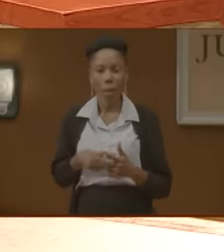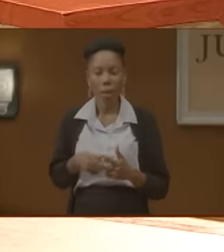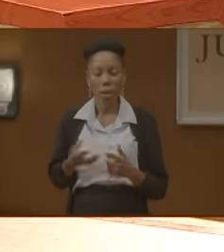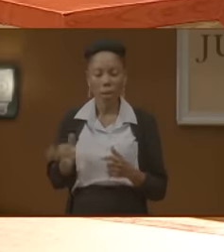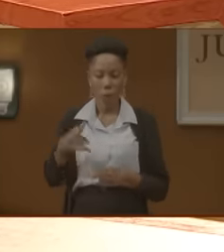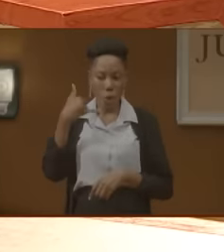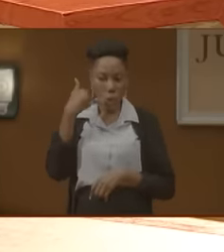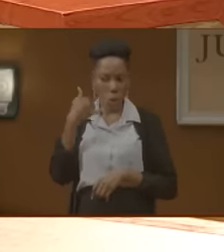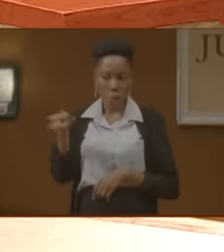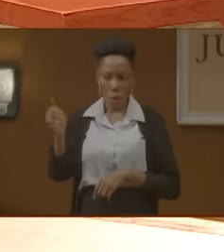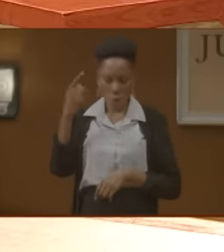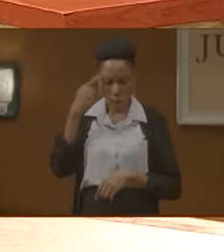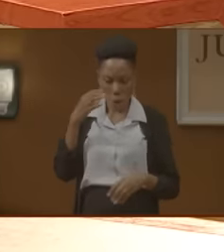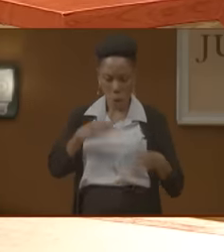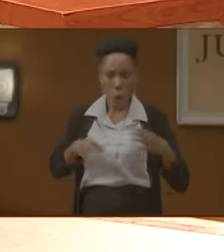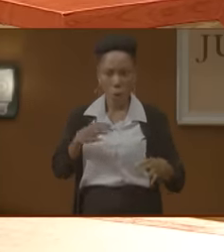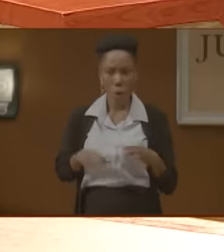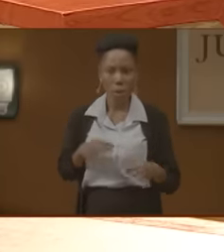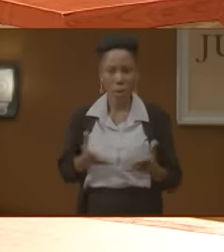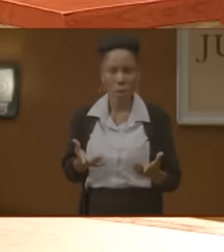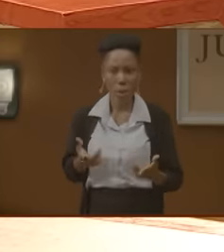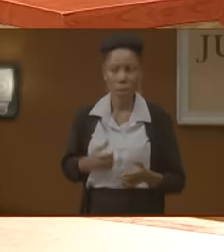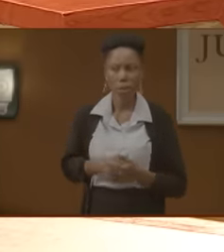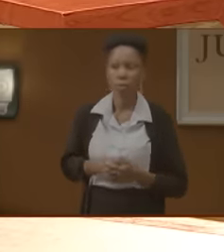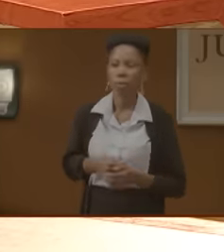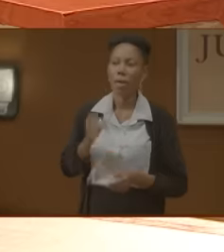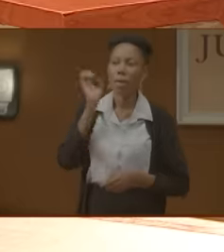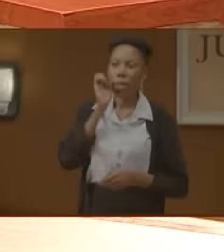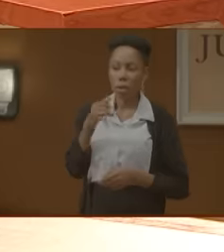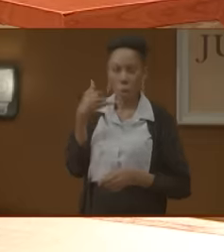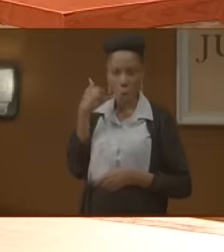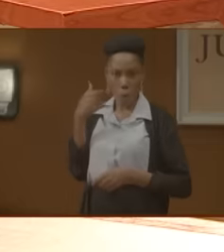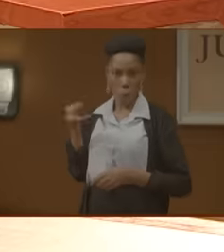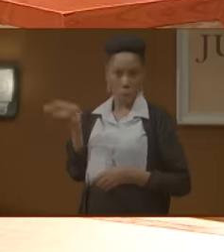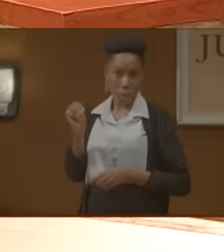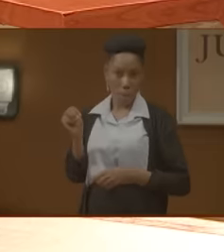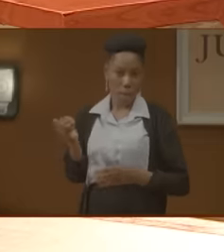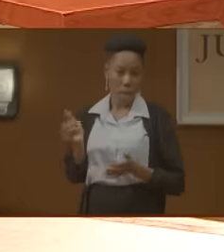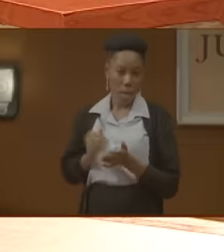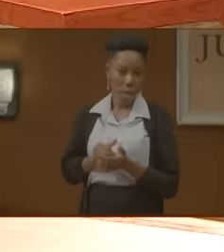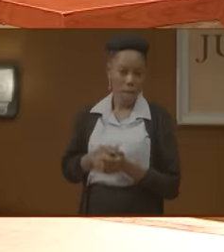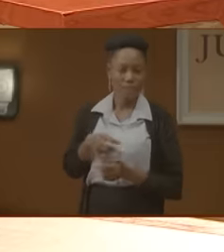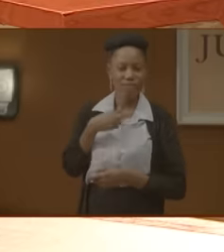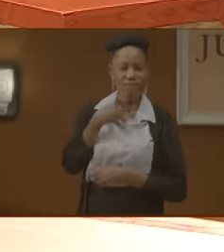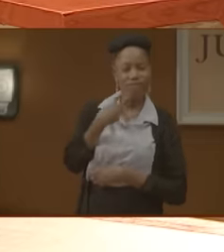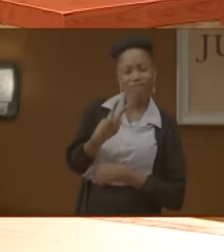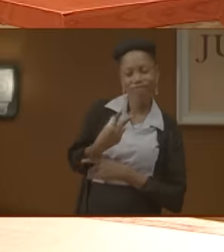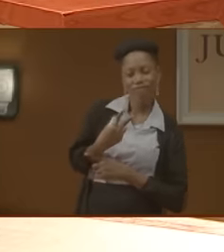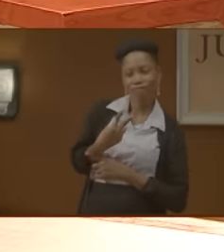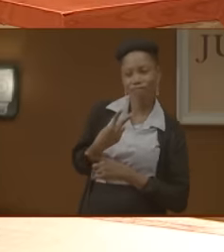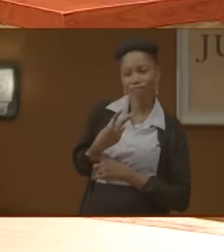particular court case, she called again and the way her tune is